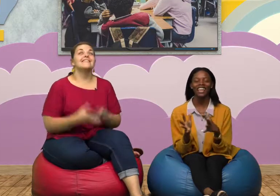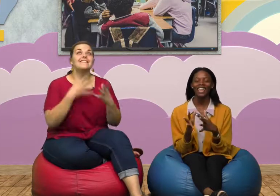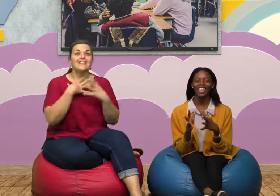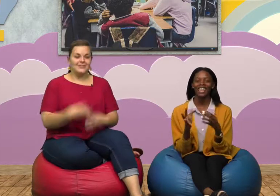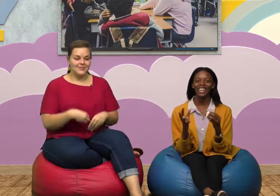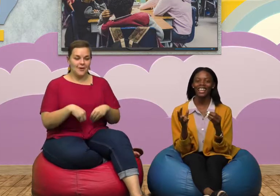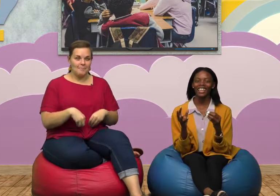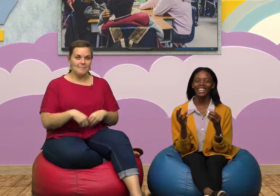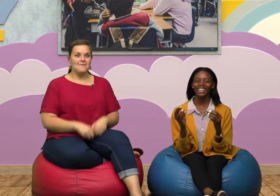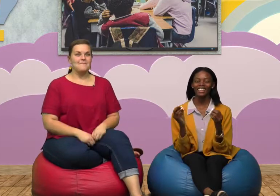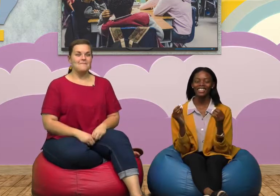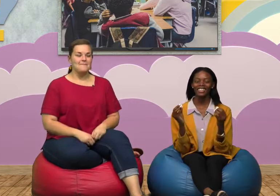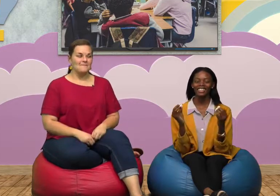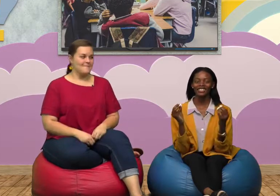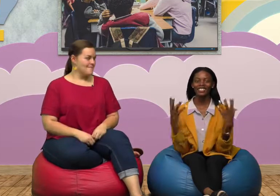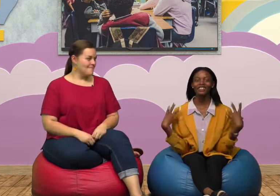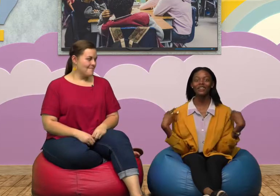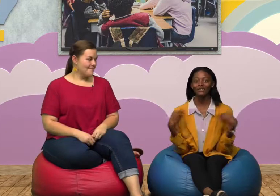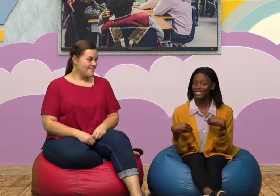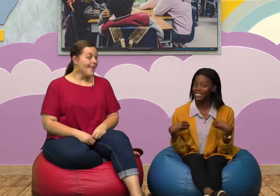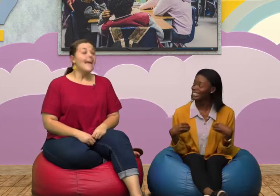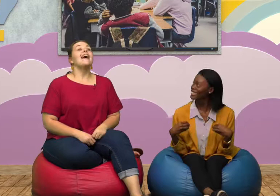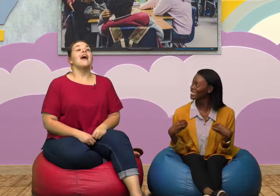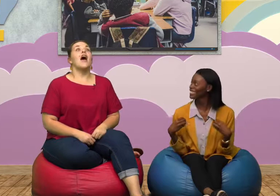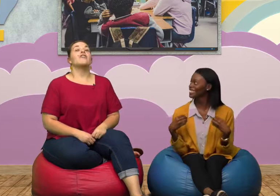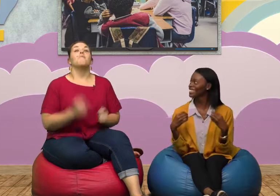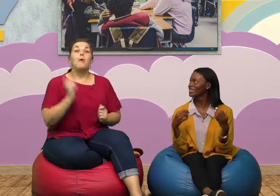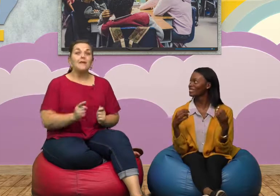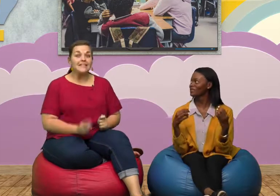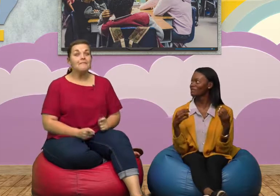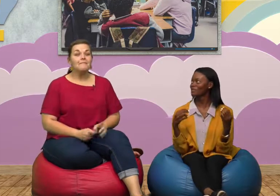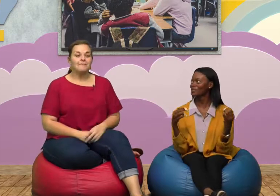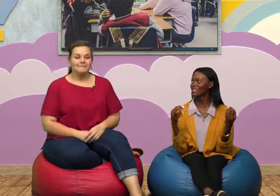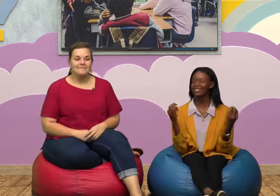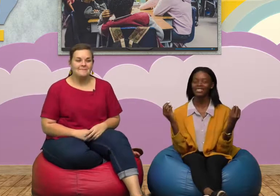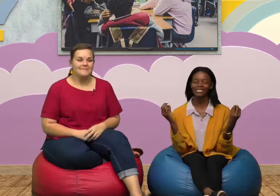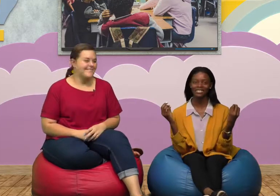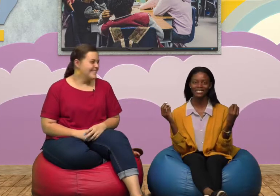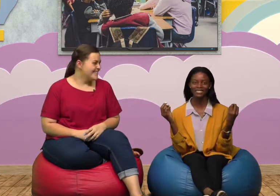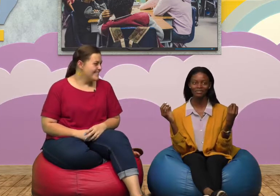A stethoscope. They use a coat. A thermometer.